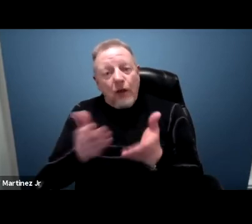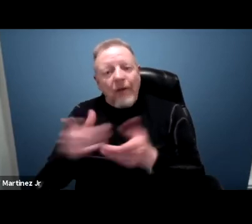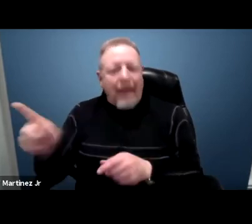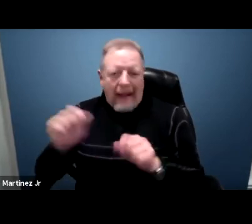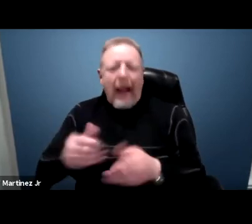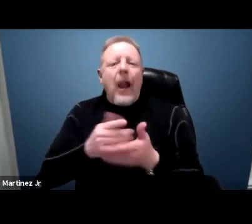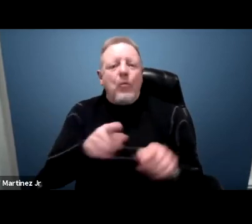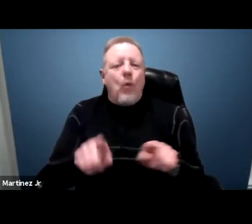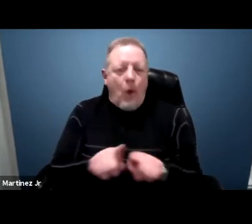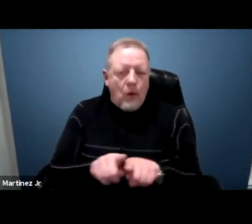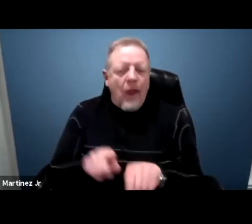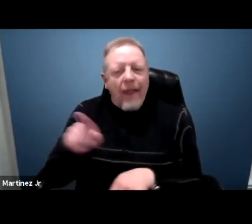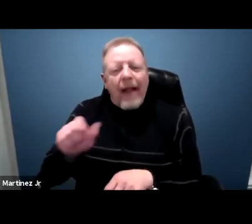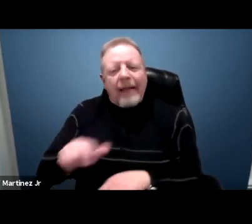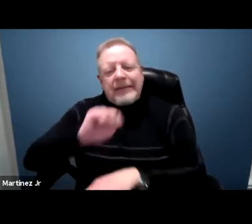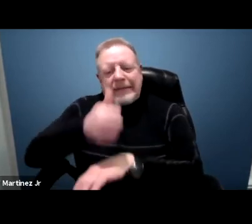They can set up